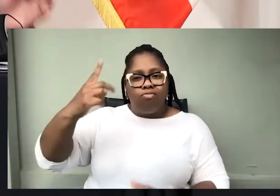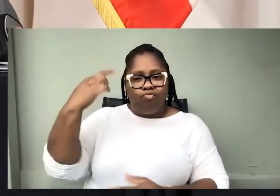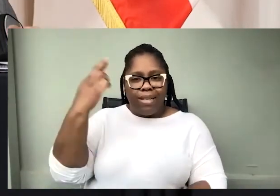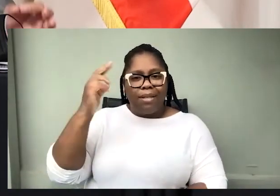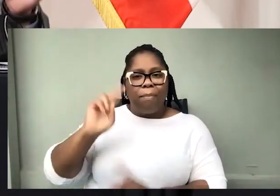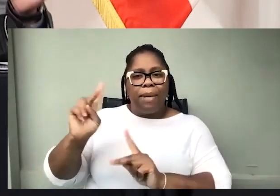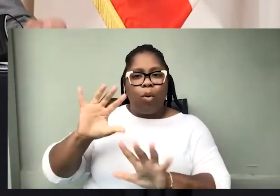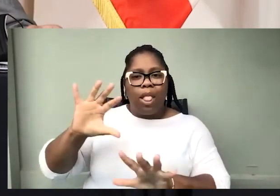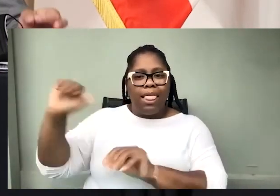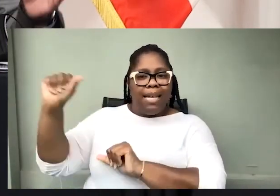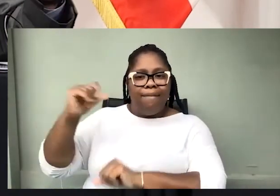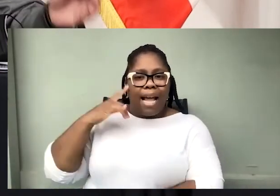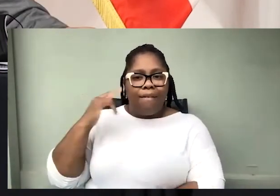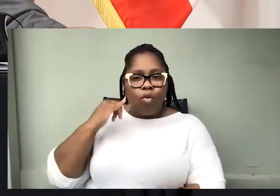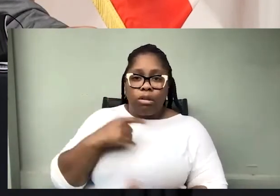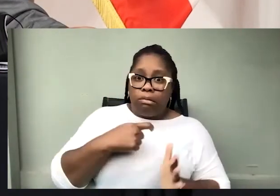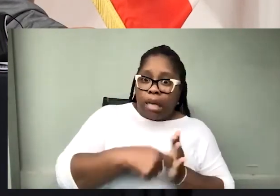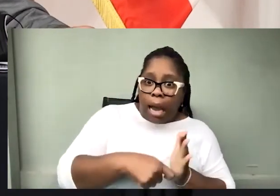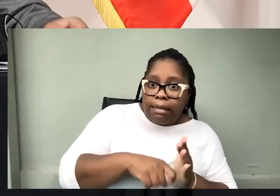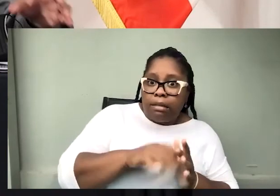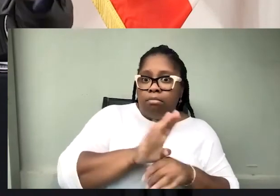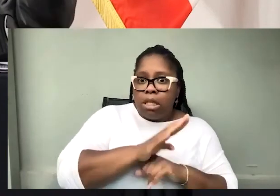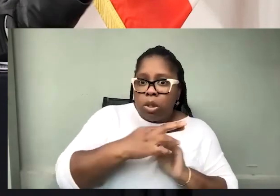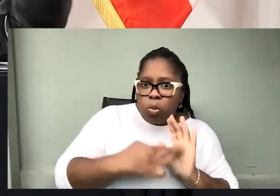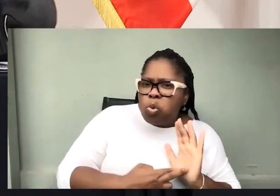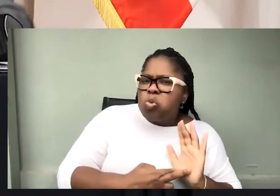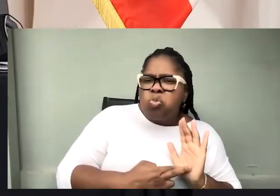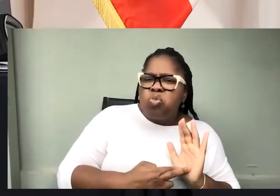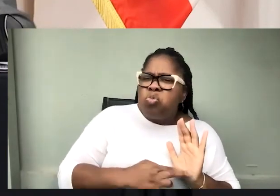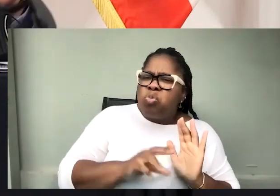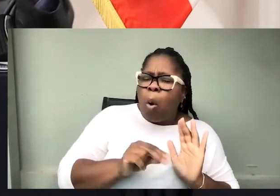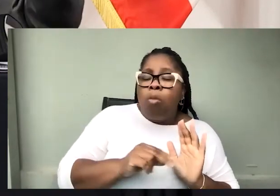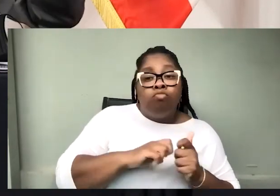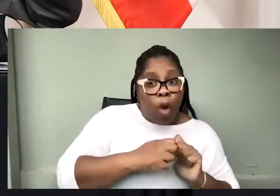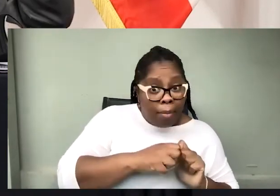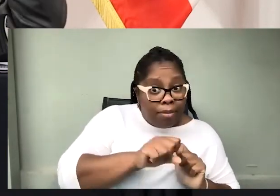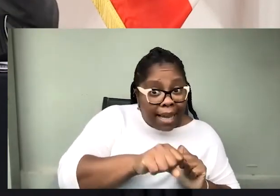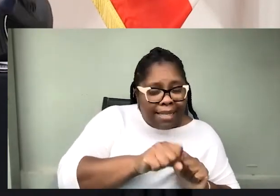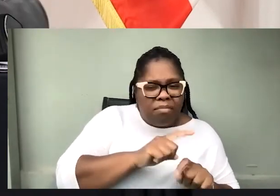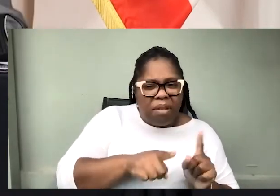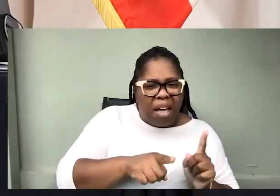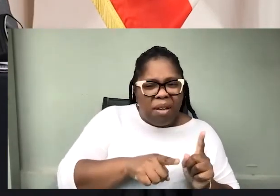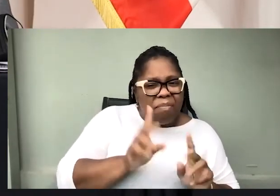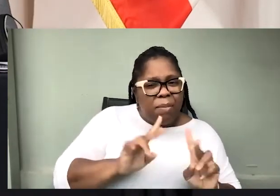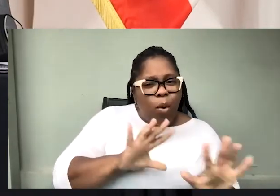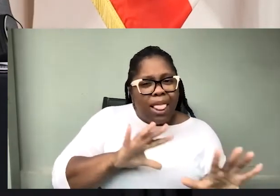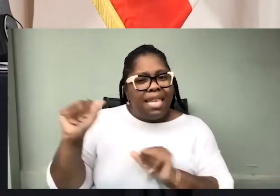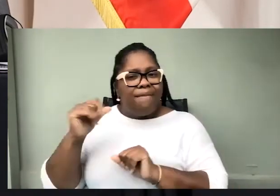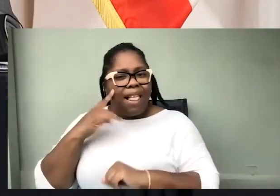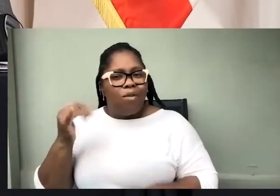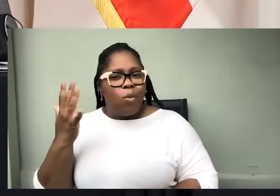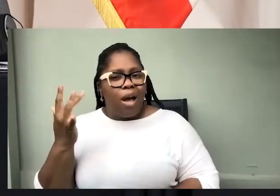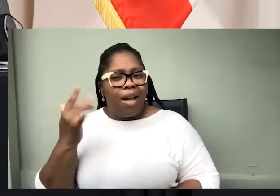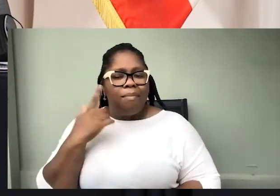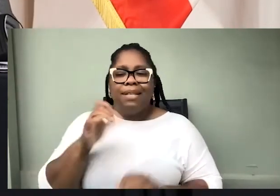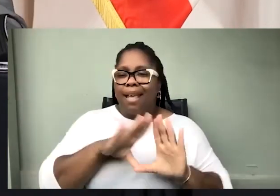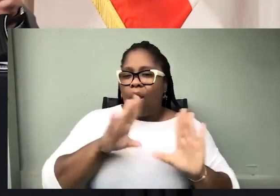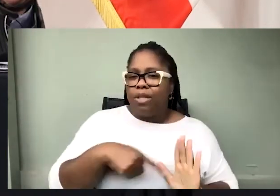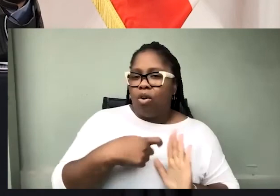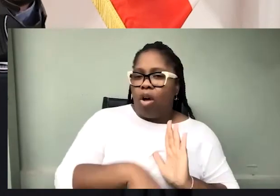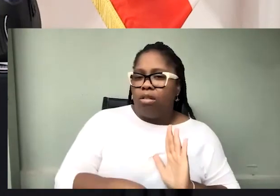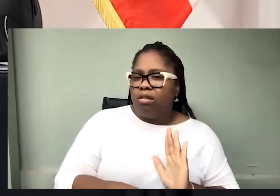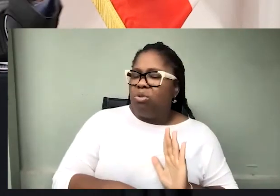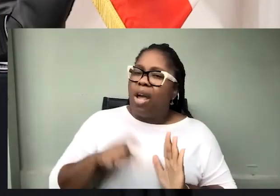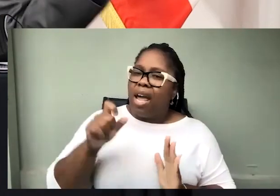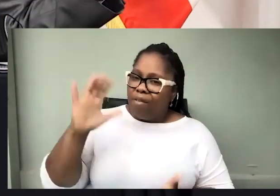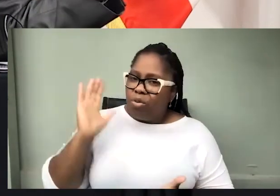When we do surveys, it's not taxes, it's not business regulations. Those are problems as well, but it is all about the cost of housing, and so we have to drive that down. It's,